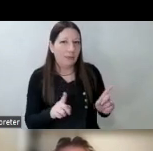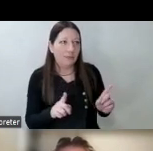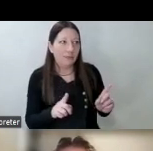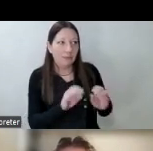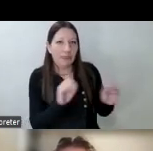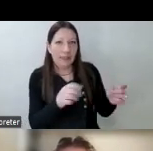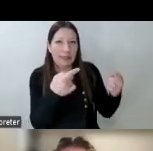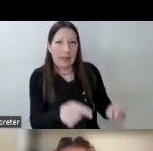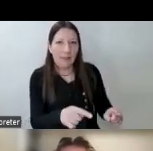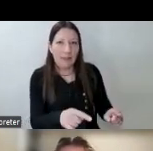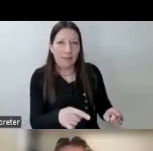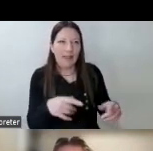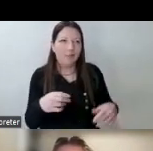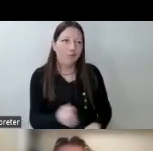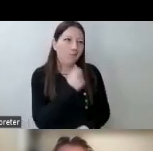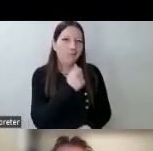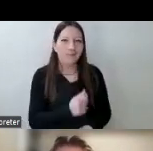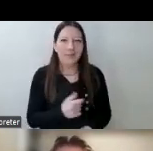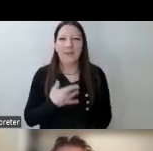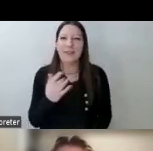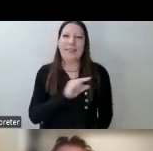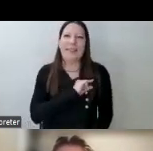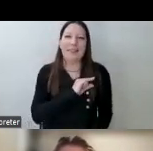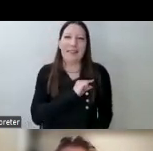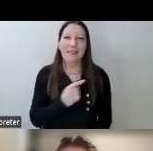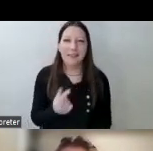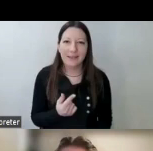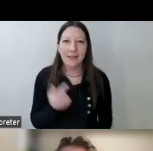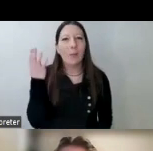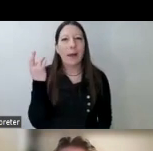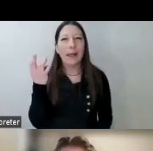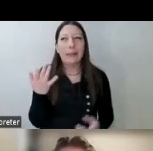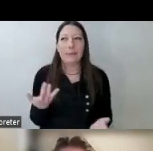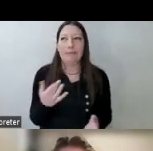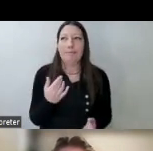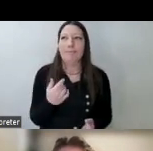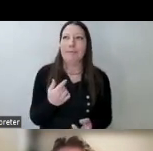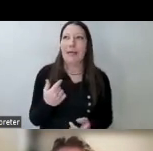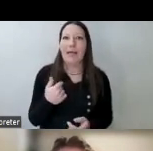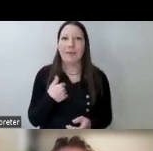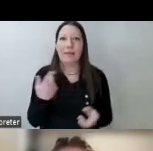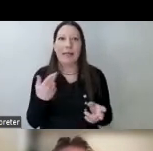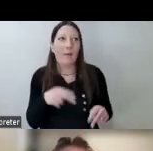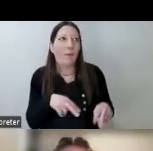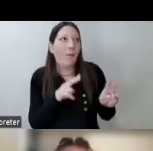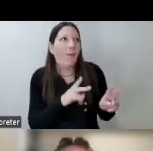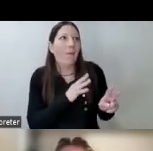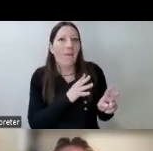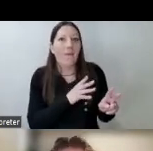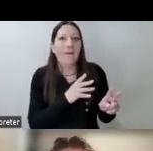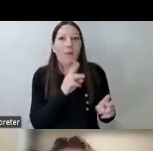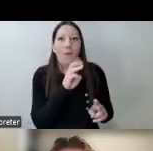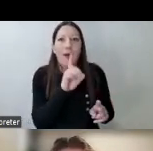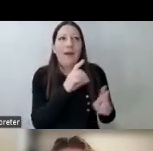as well as the realization that I was perhaps unintentionally romanticizing the devastating impacts of these wildfires,